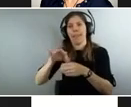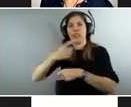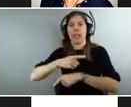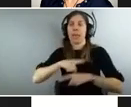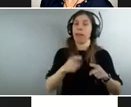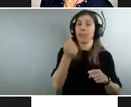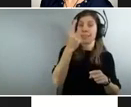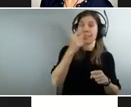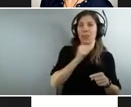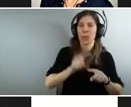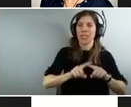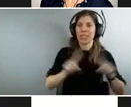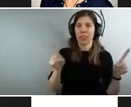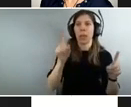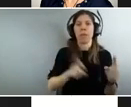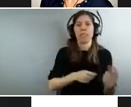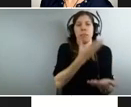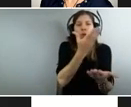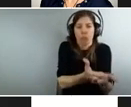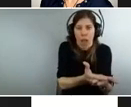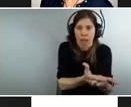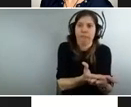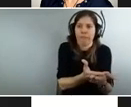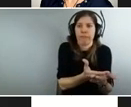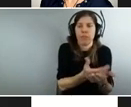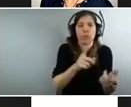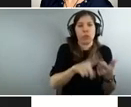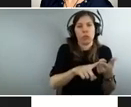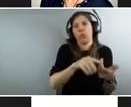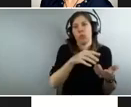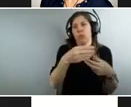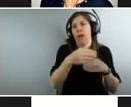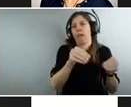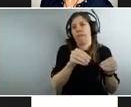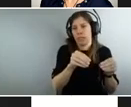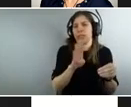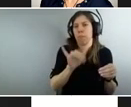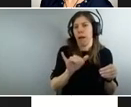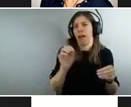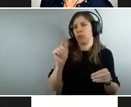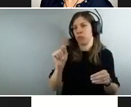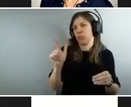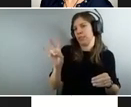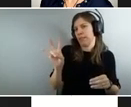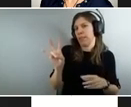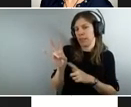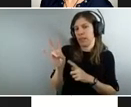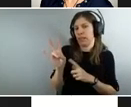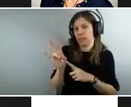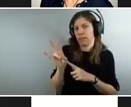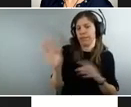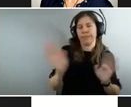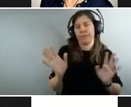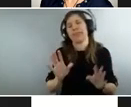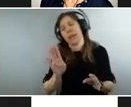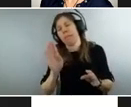be at the polling place. It has to be back to the recorder's office by October 27th, or by